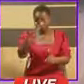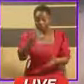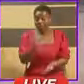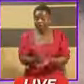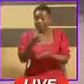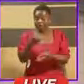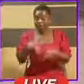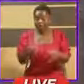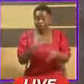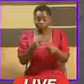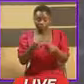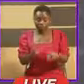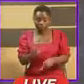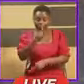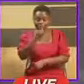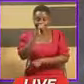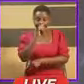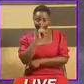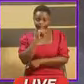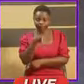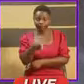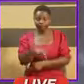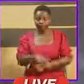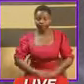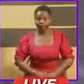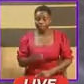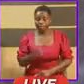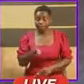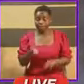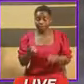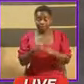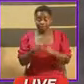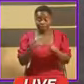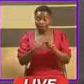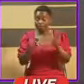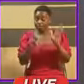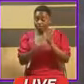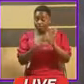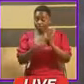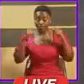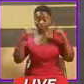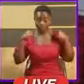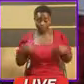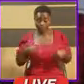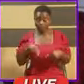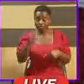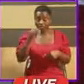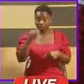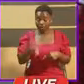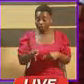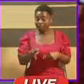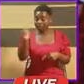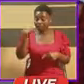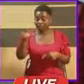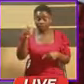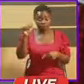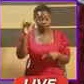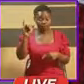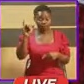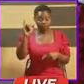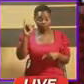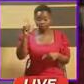beefudde bakyesirikidde. Wano neyaliko amyuka meya w'e Nansana munisipaaliti Sali Keith Isaac agamba nti